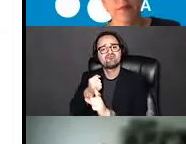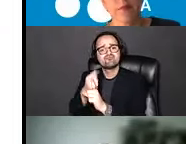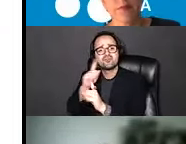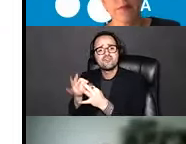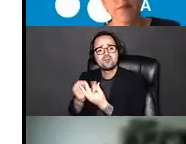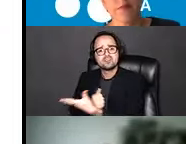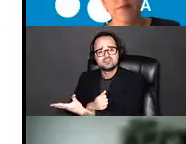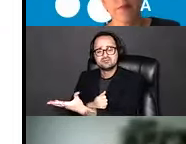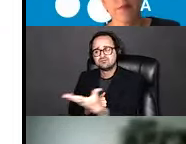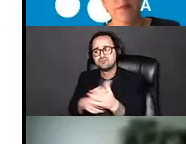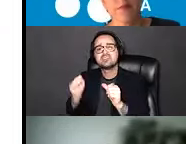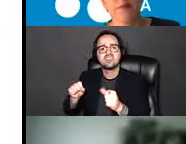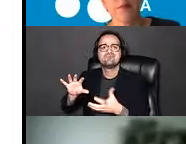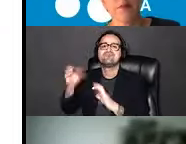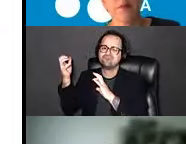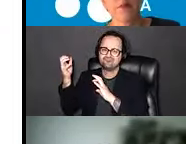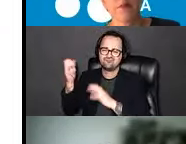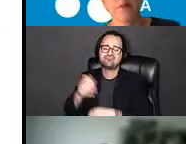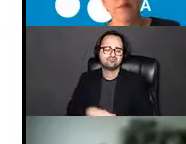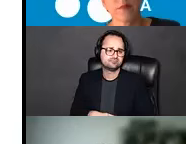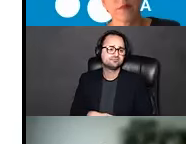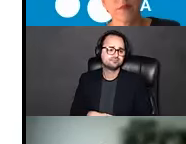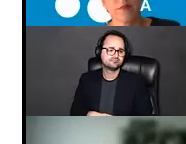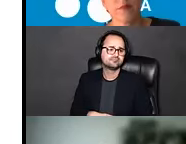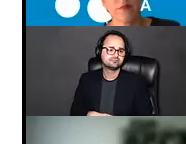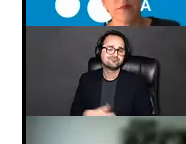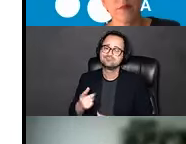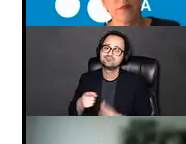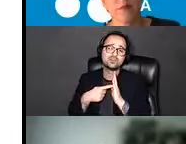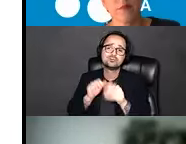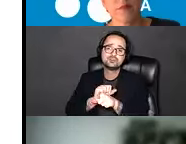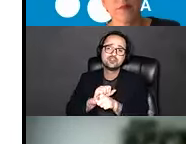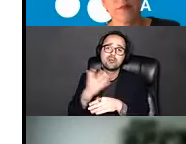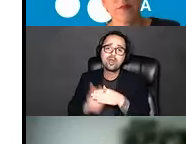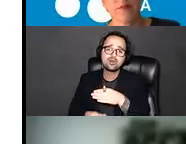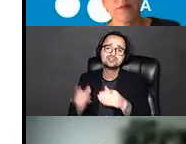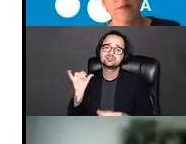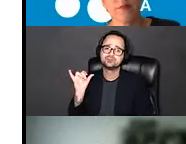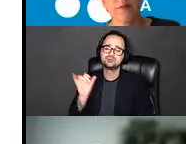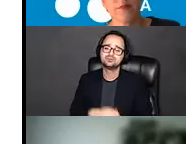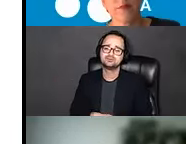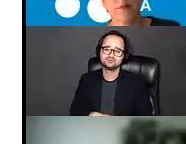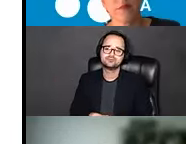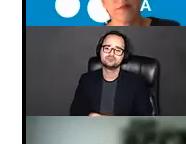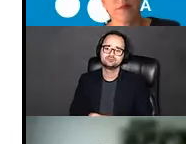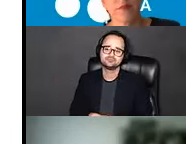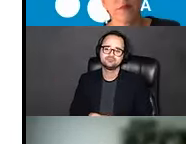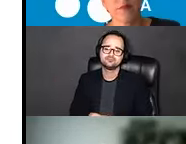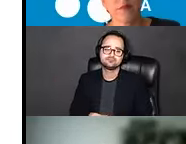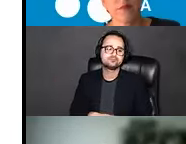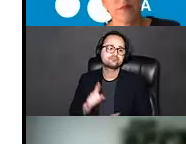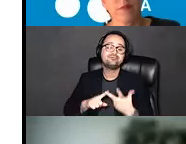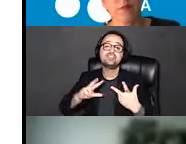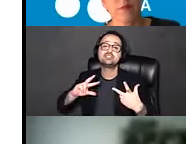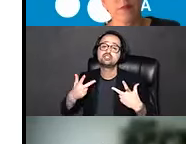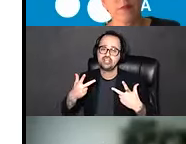can cause those building blocks to crumble, job loss included. Then there's tertiary